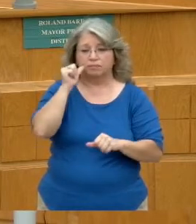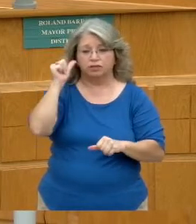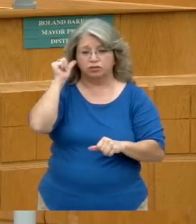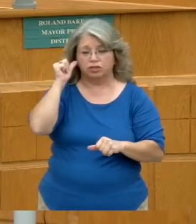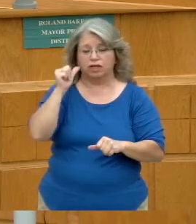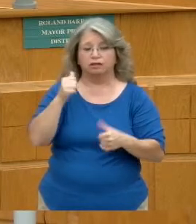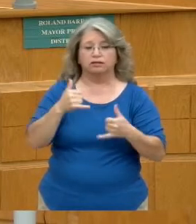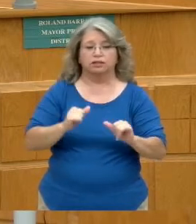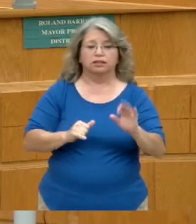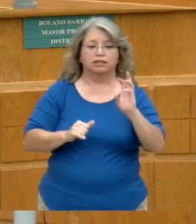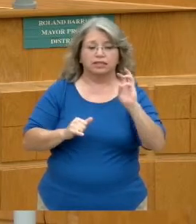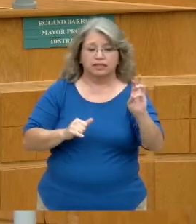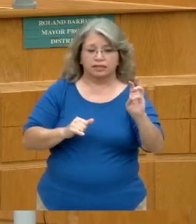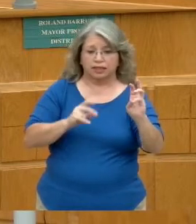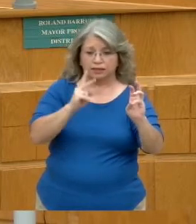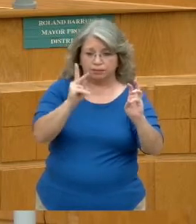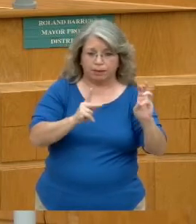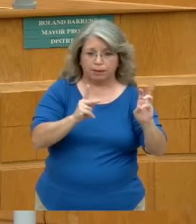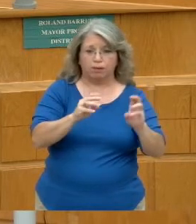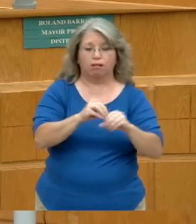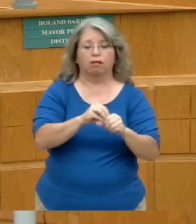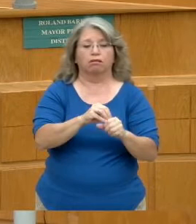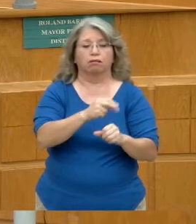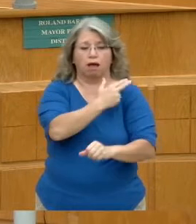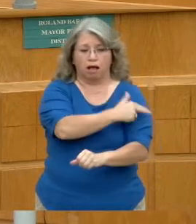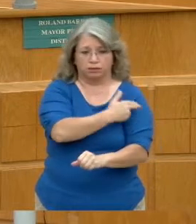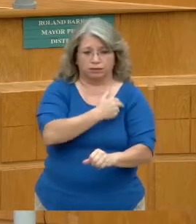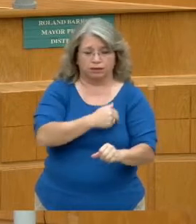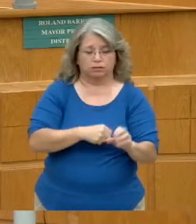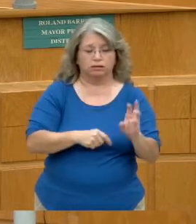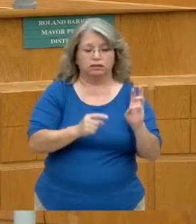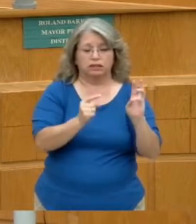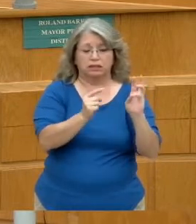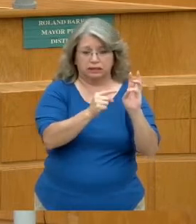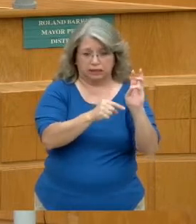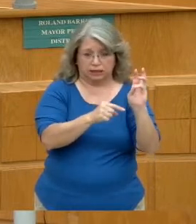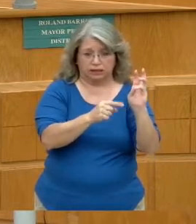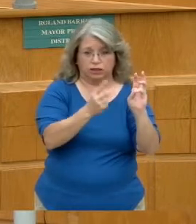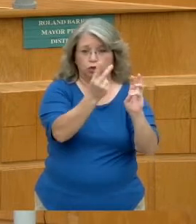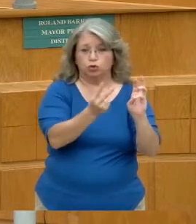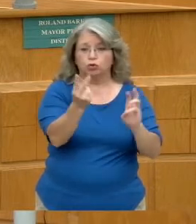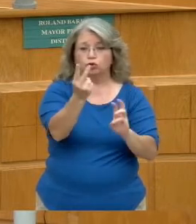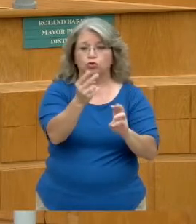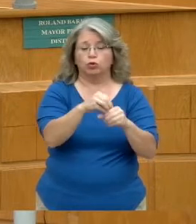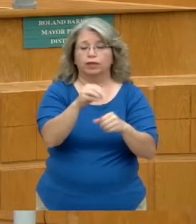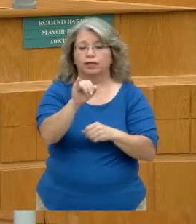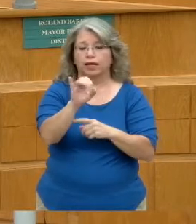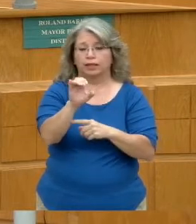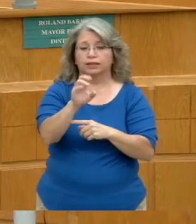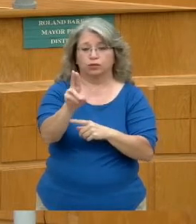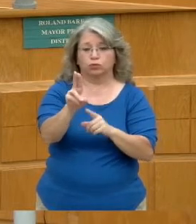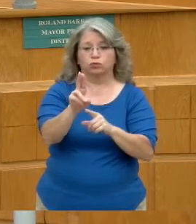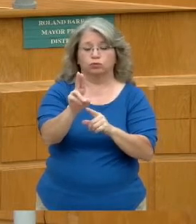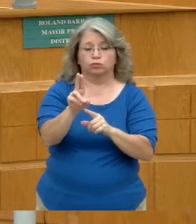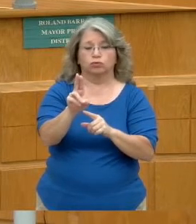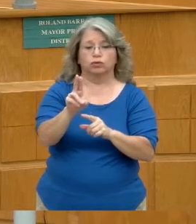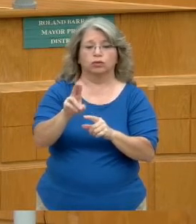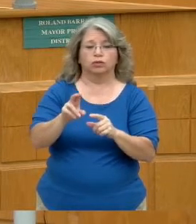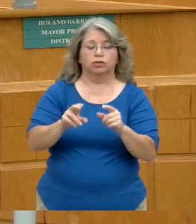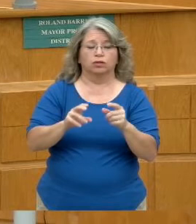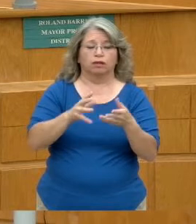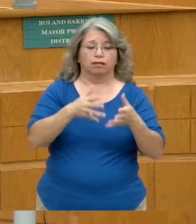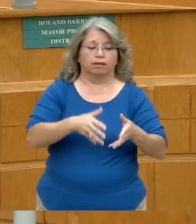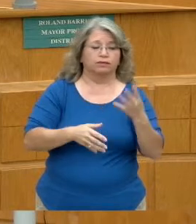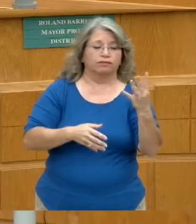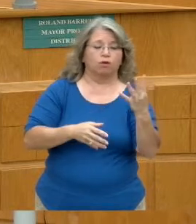have 6 persons who are in the hospital, and of those 6, 2 are in intensive care, and then the remaining 4